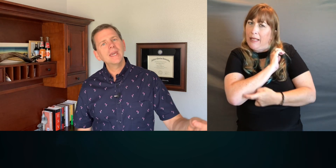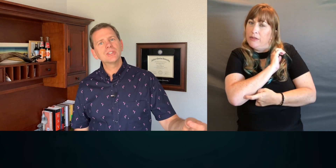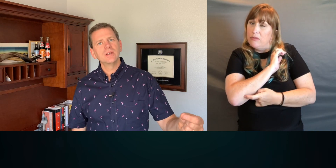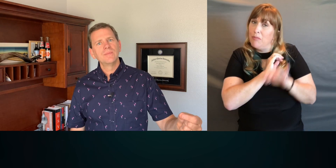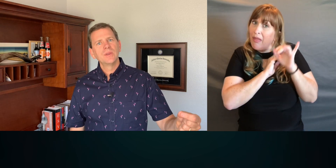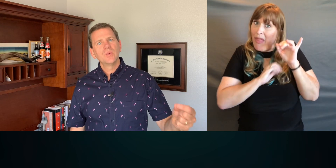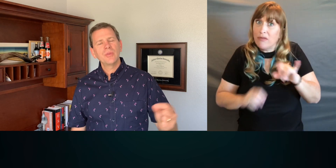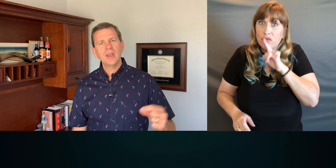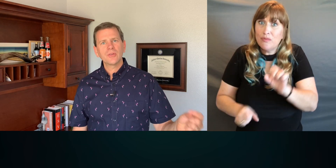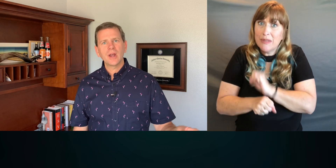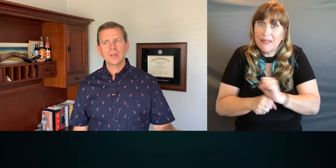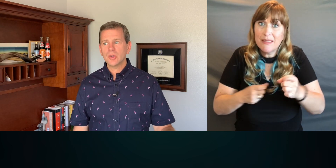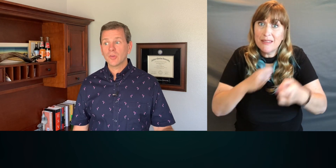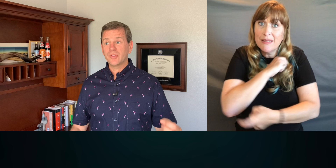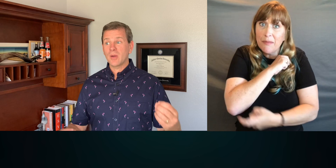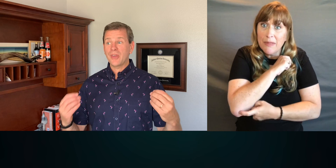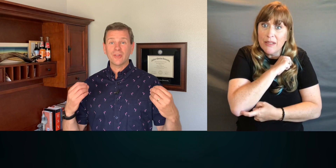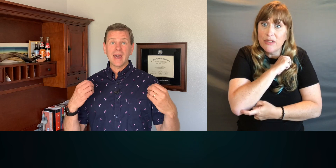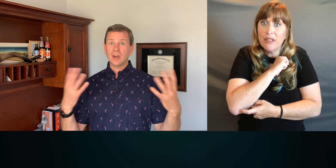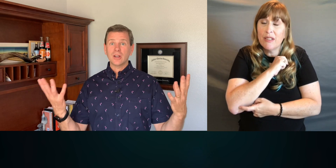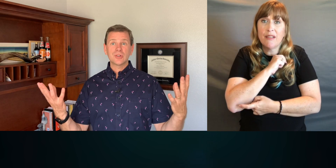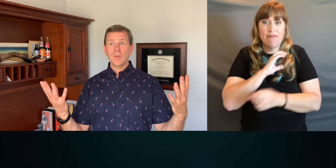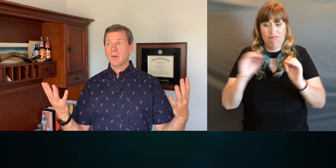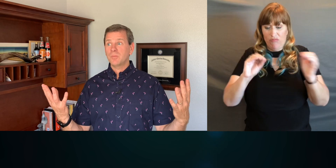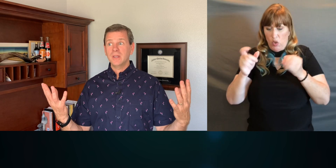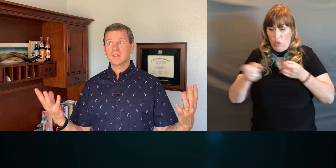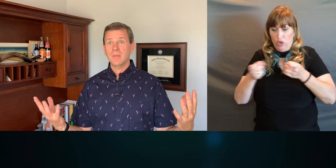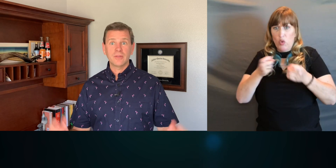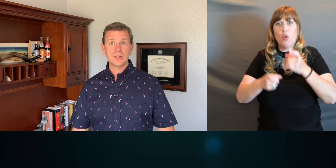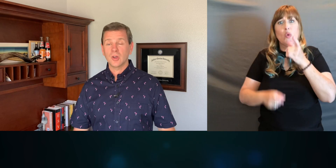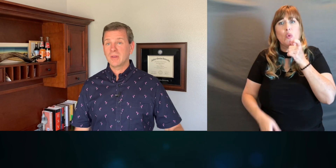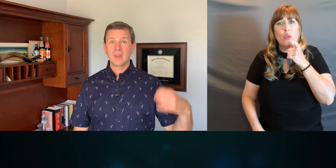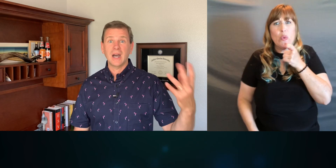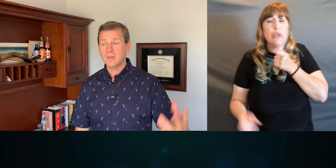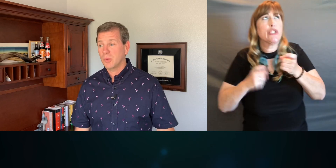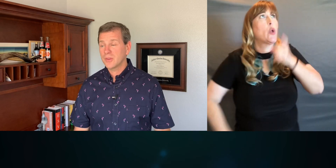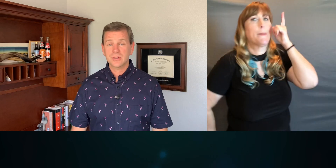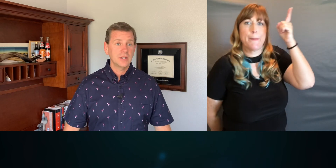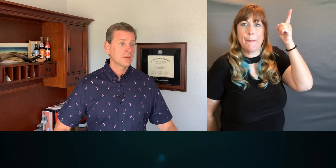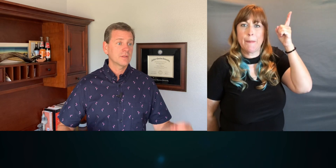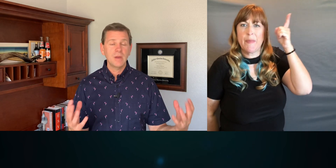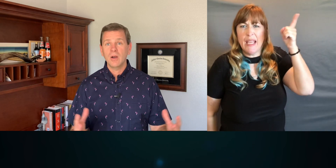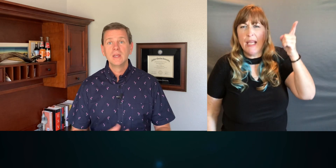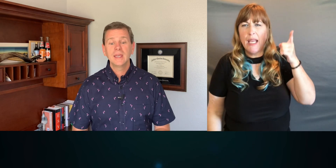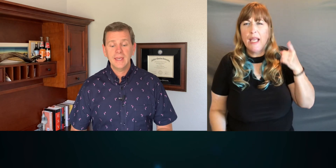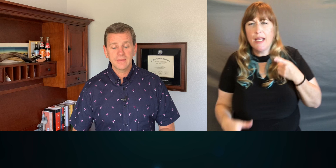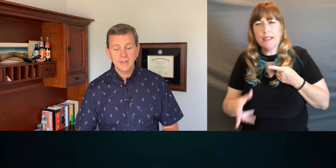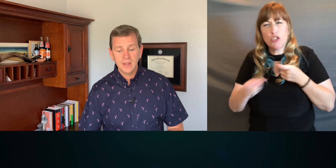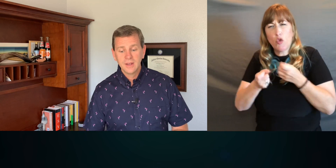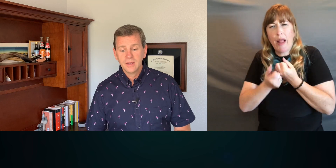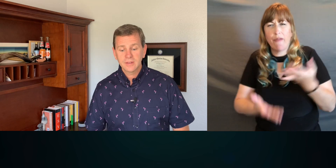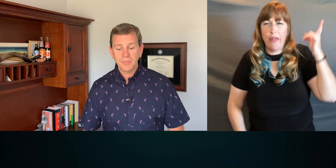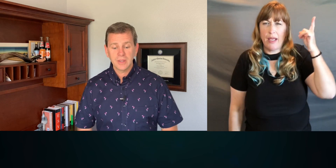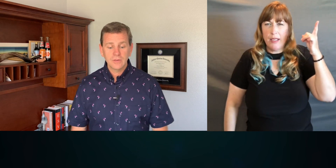the temptation. When things are out of control, because we say when things are out of our control, they must be in somebody's control. That means God's pulling the strings and somehow he has